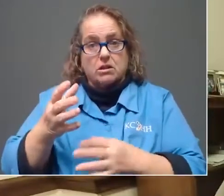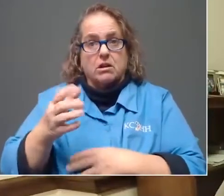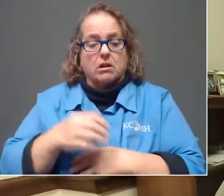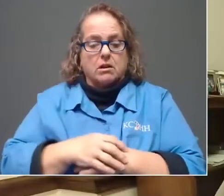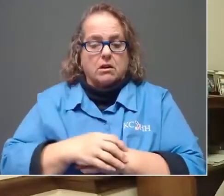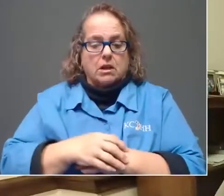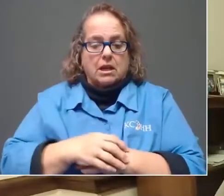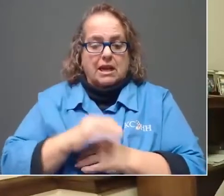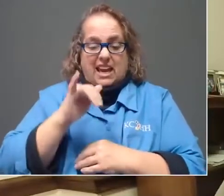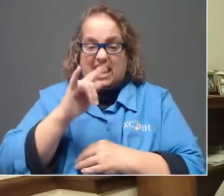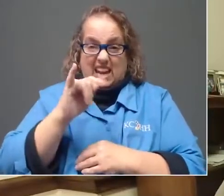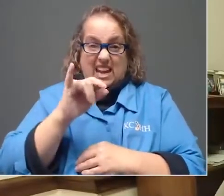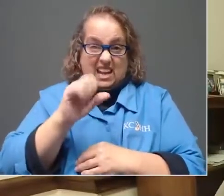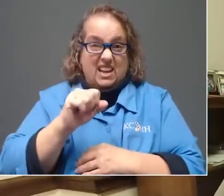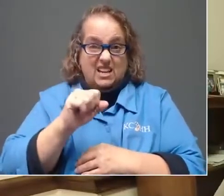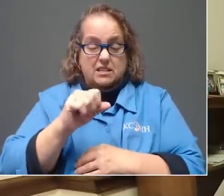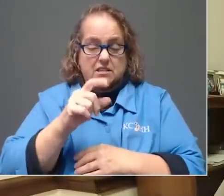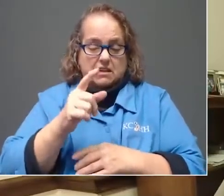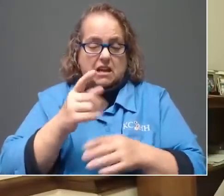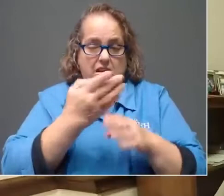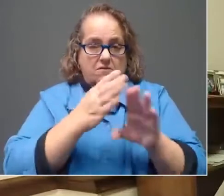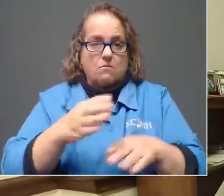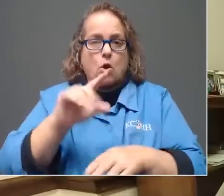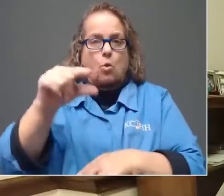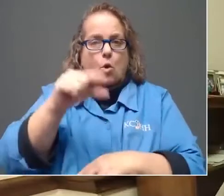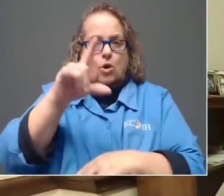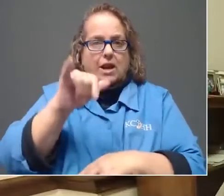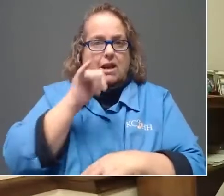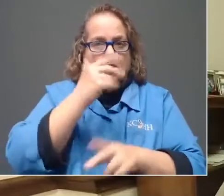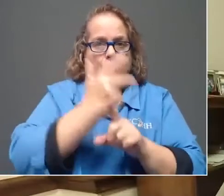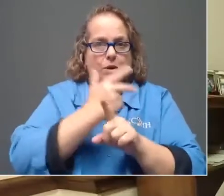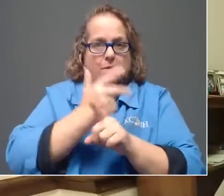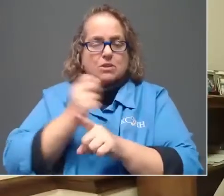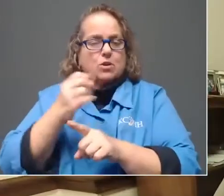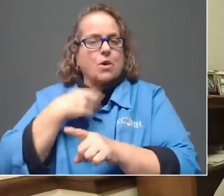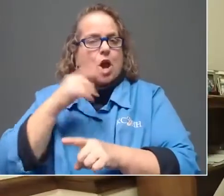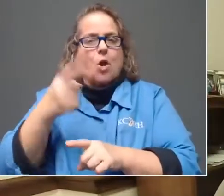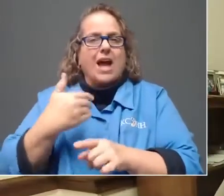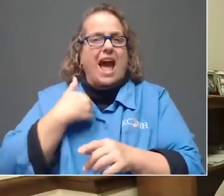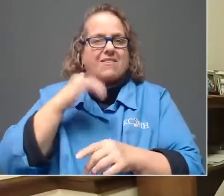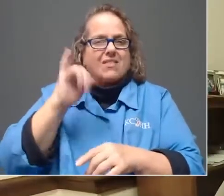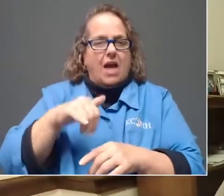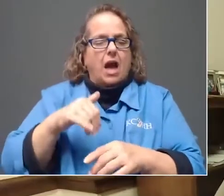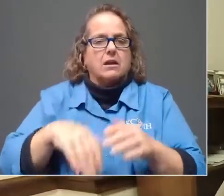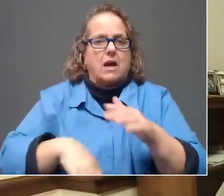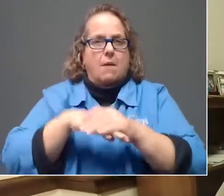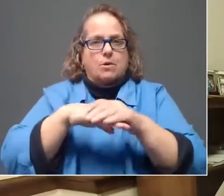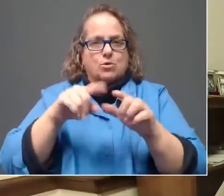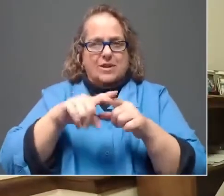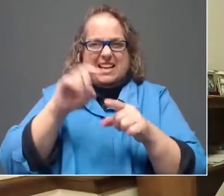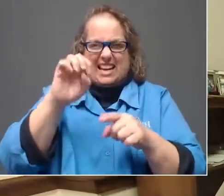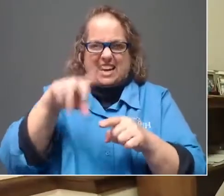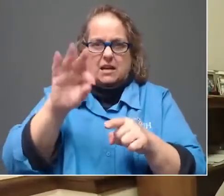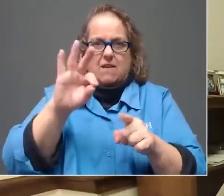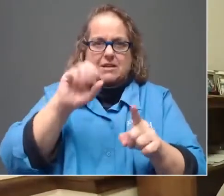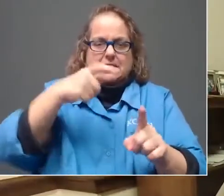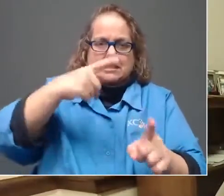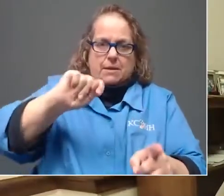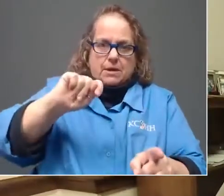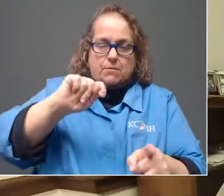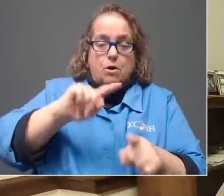is aggregated quarterly, so we only have that up to the end of September. But our claims denial rate is only